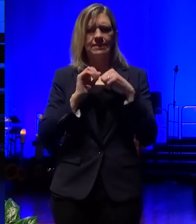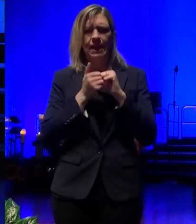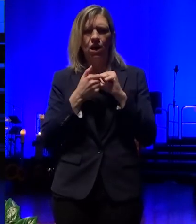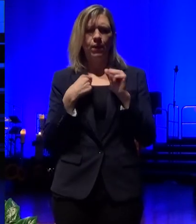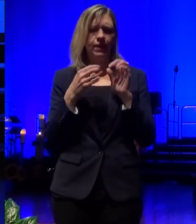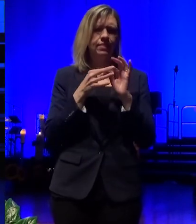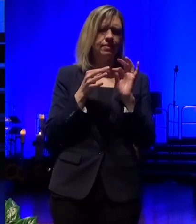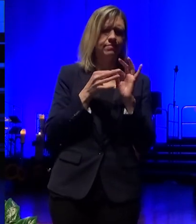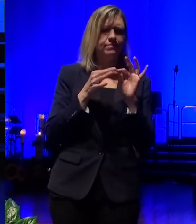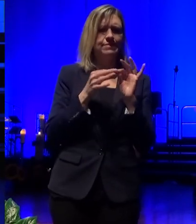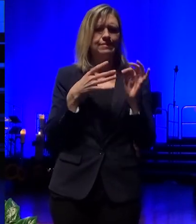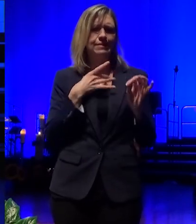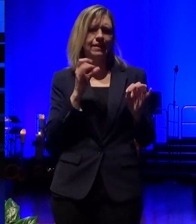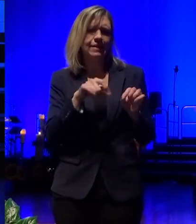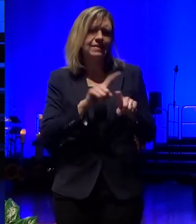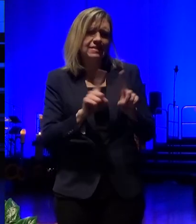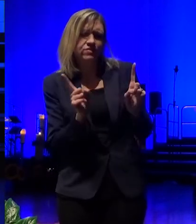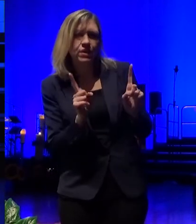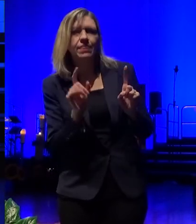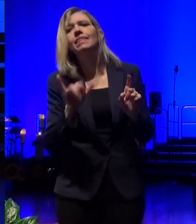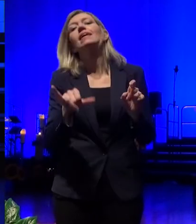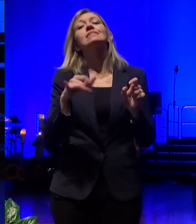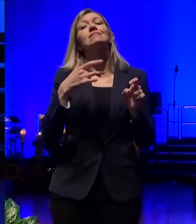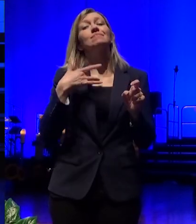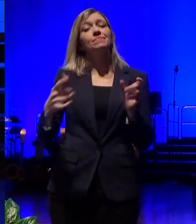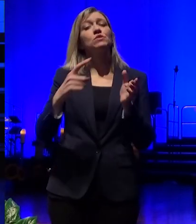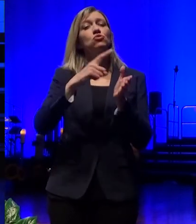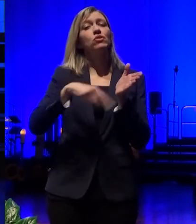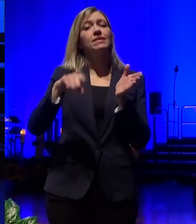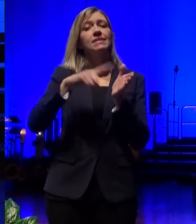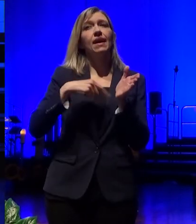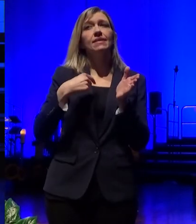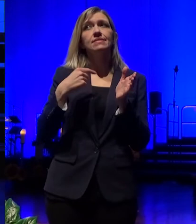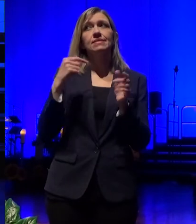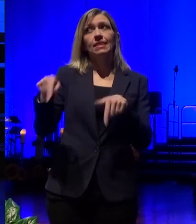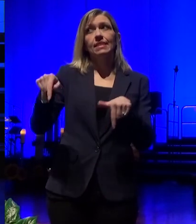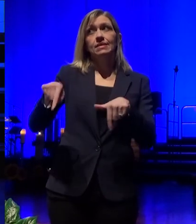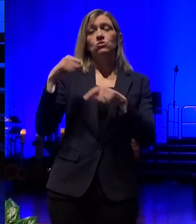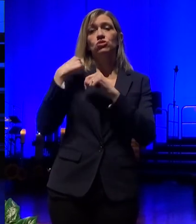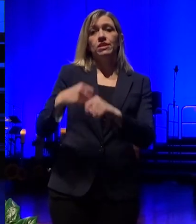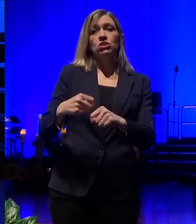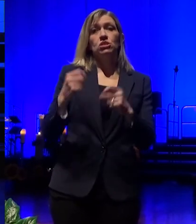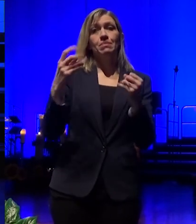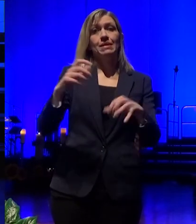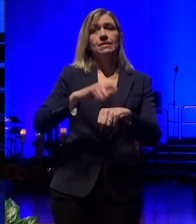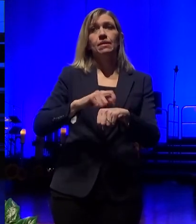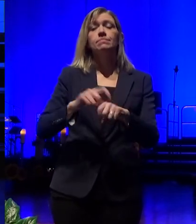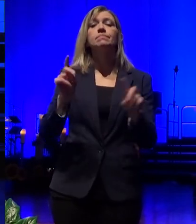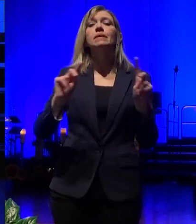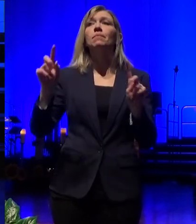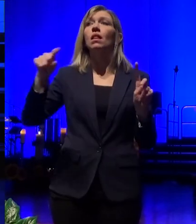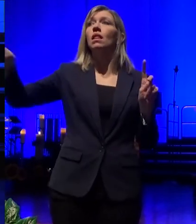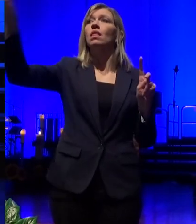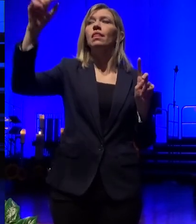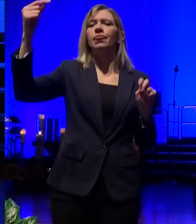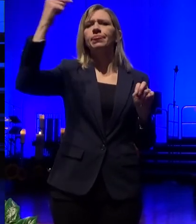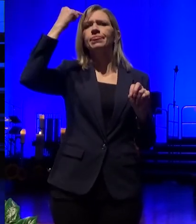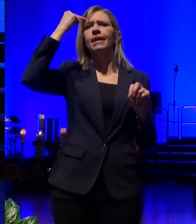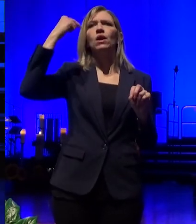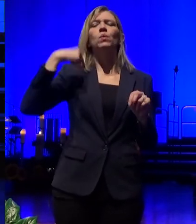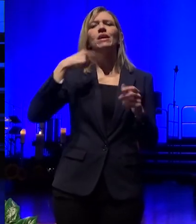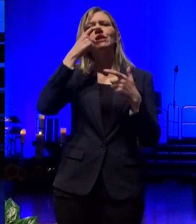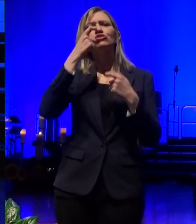we'd like to be different. And this is where we get criticized as a tradition a lot of times because people think we're only interested in, they call